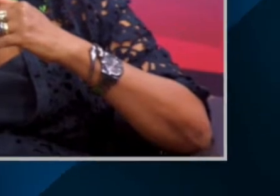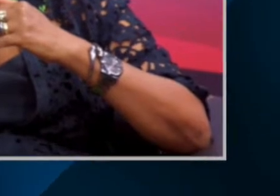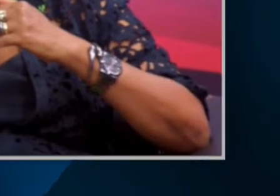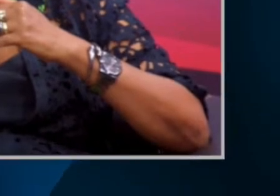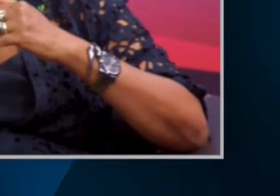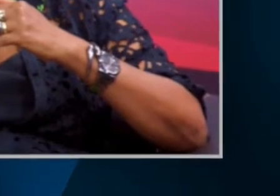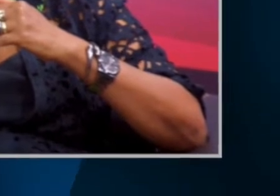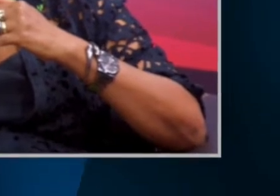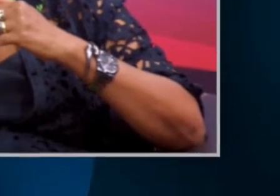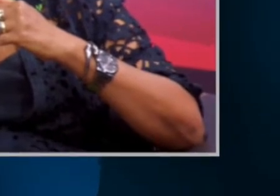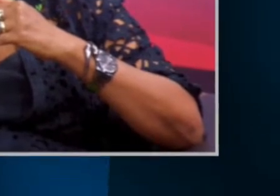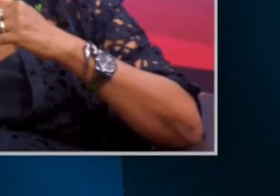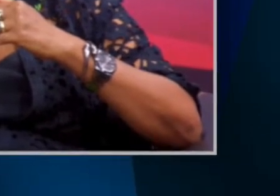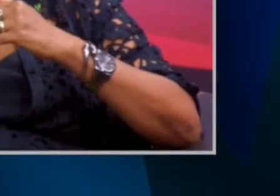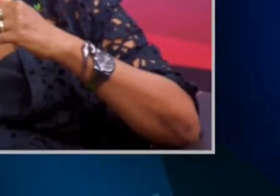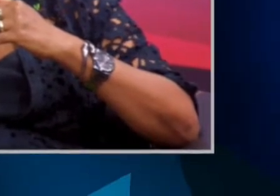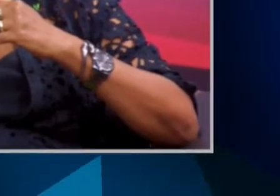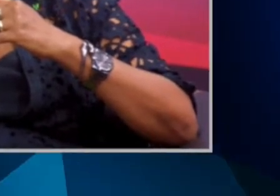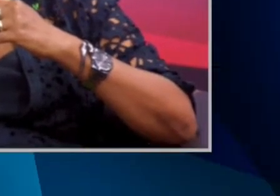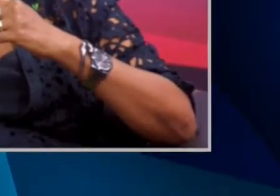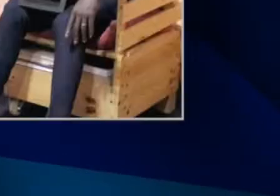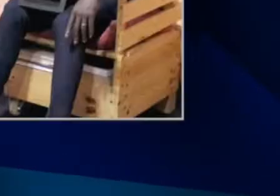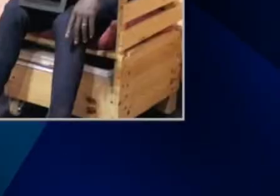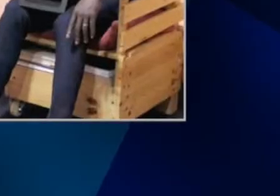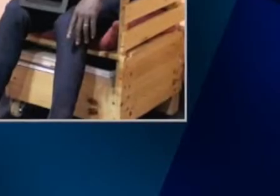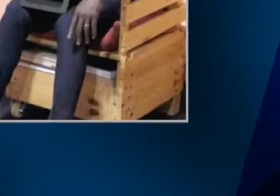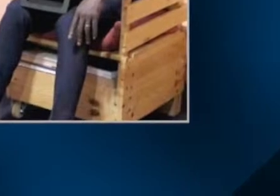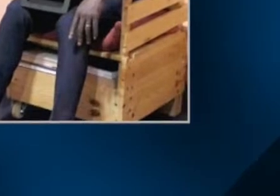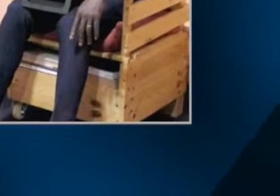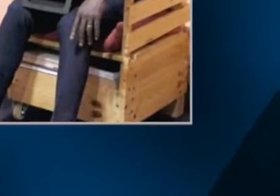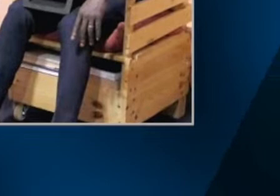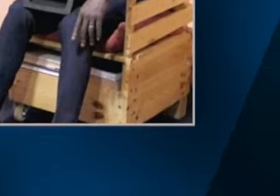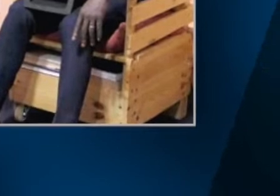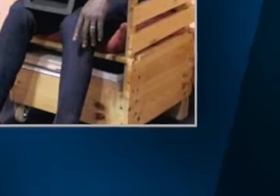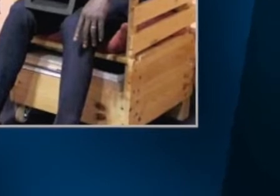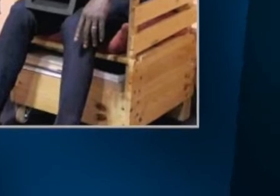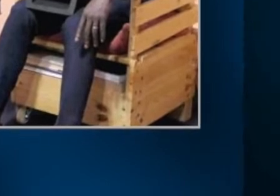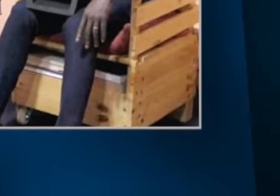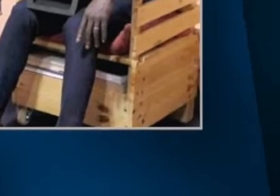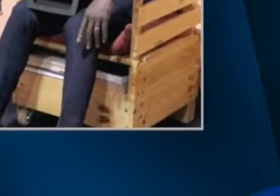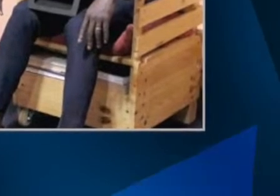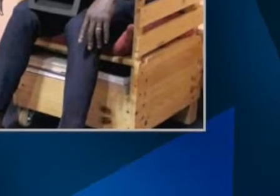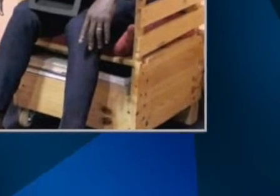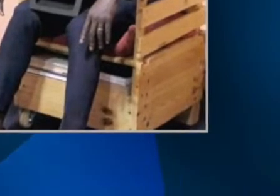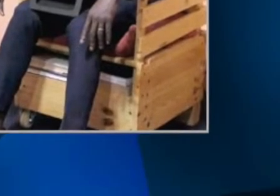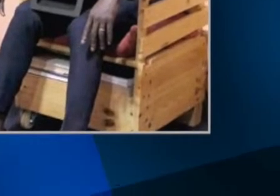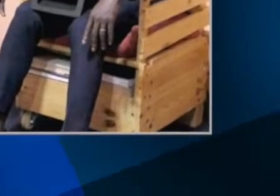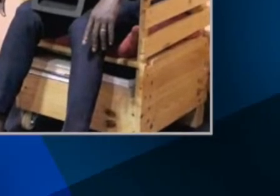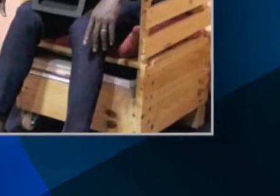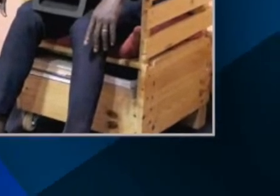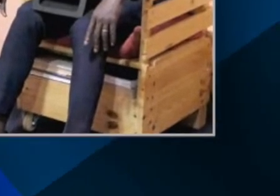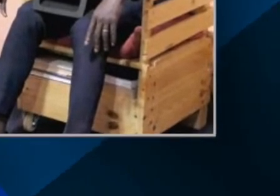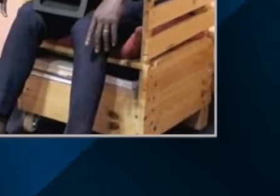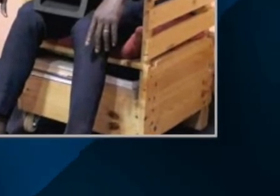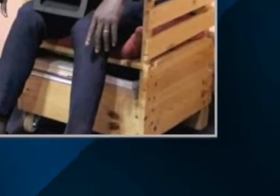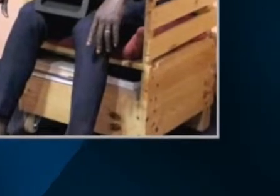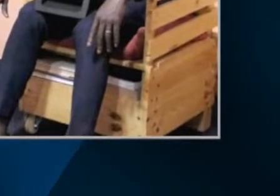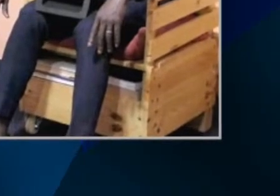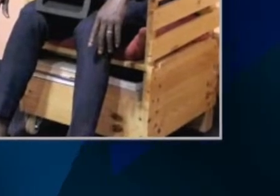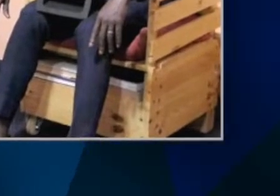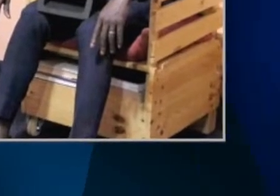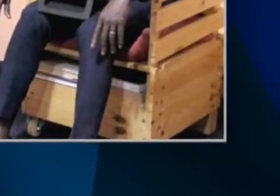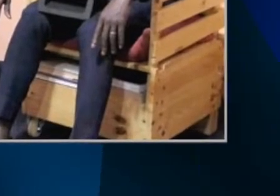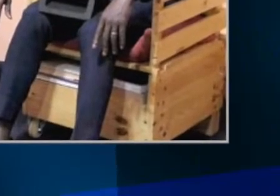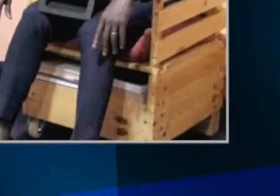parsley, dill, coriander, and fennel. And the rest is history. Today, she owns and runs Eden Tree